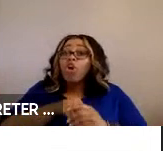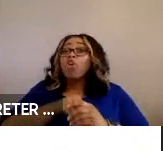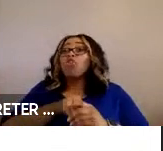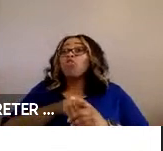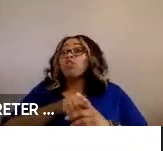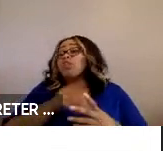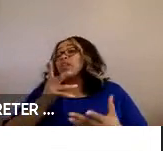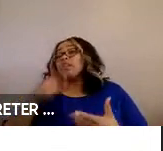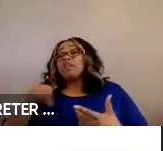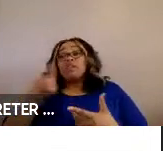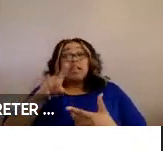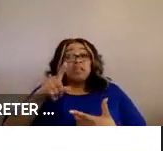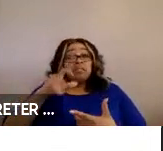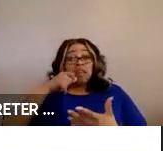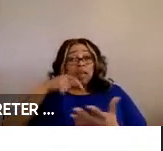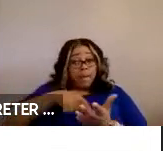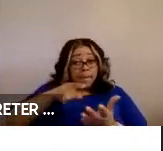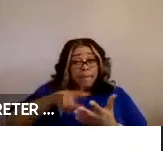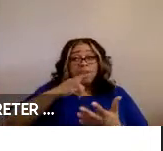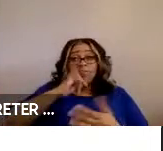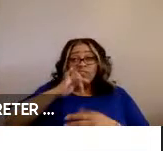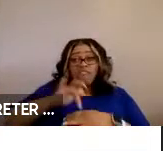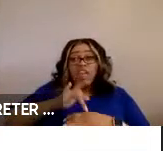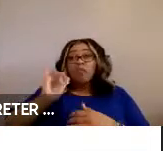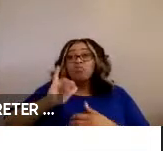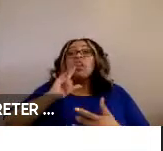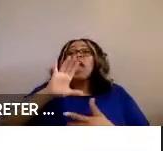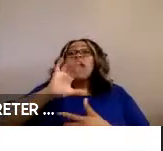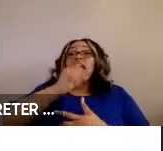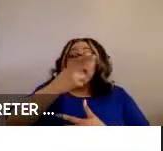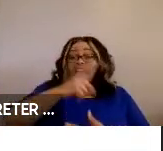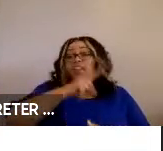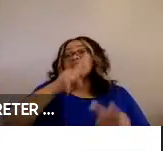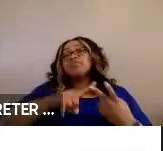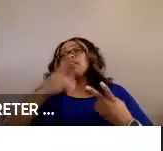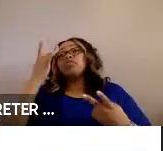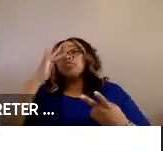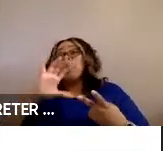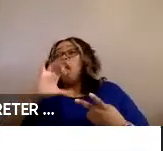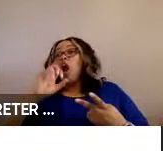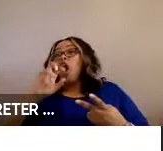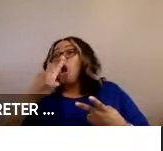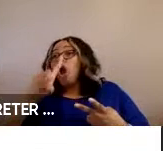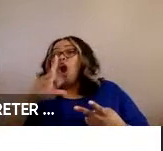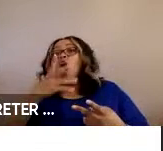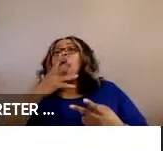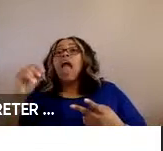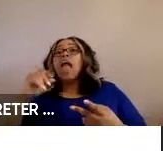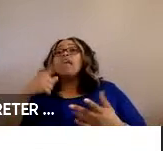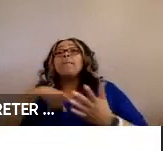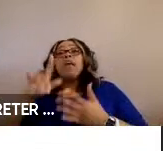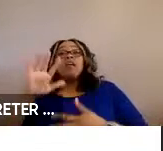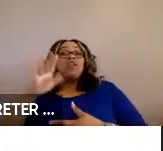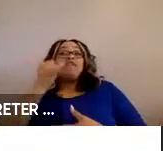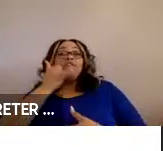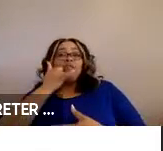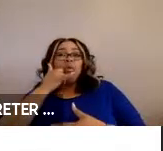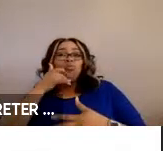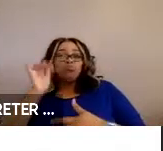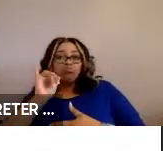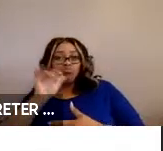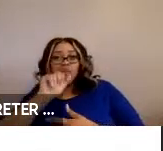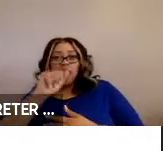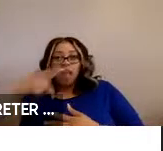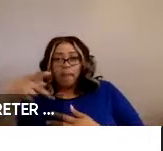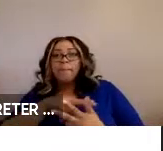unbanked, if several payment methods were available, including cash, smart card, and payment via smartphone applications.